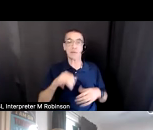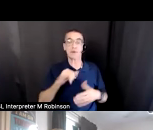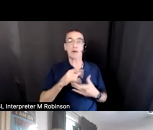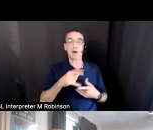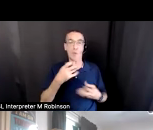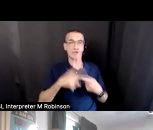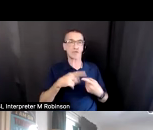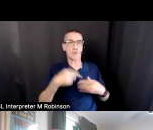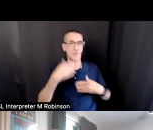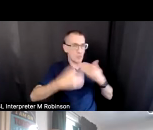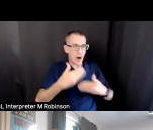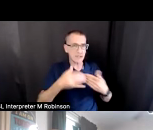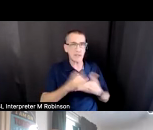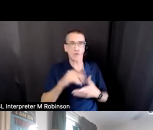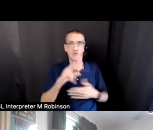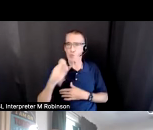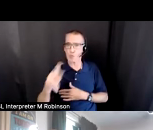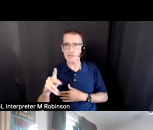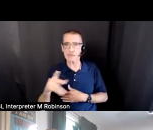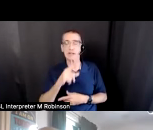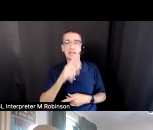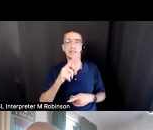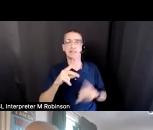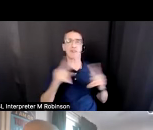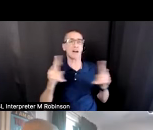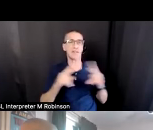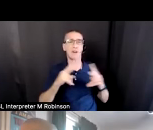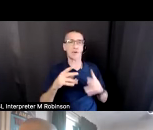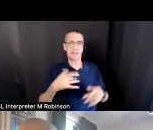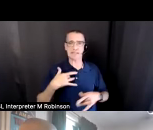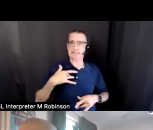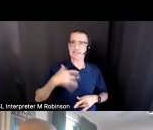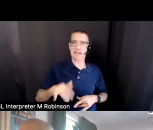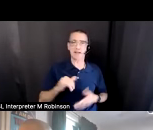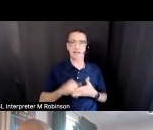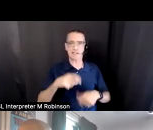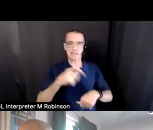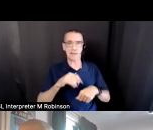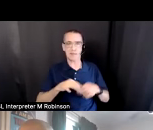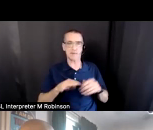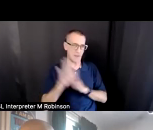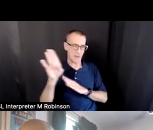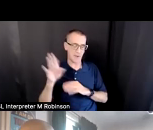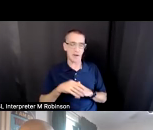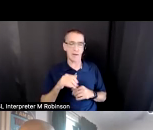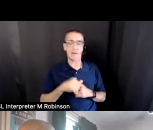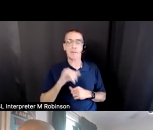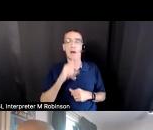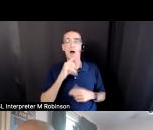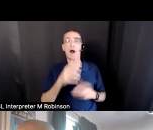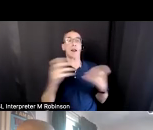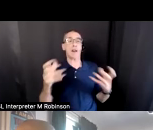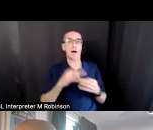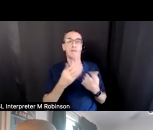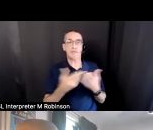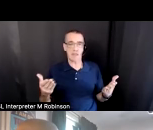to process those risks, and is very, very sensitive at this stage of development. And so there are a lot of